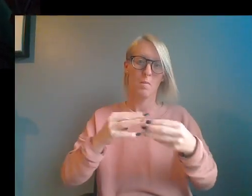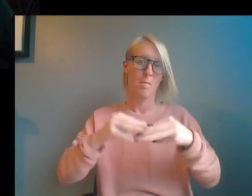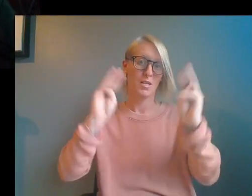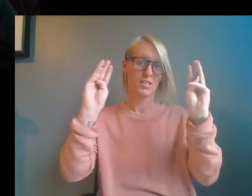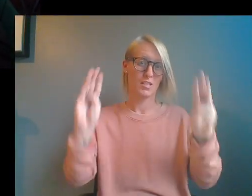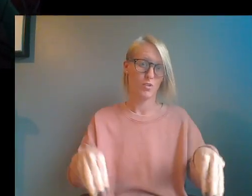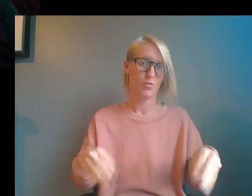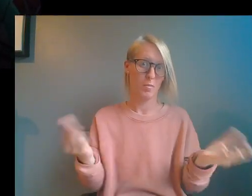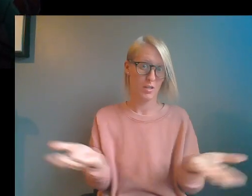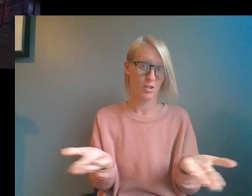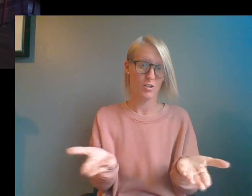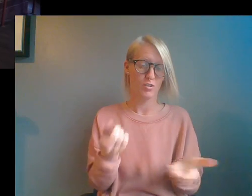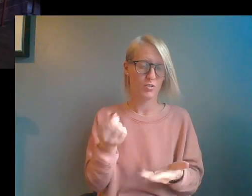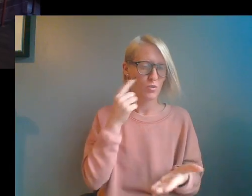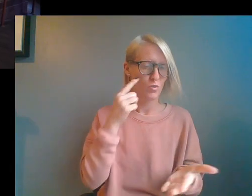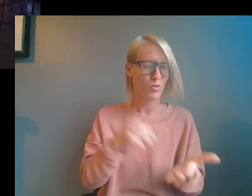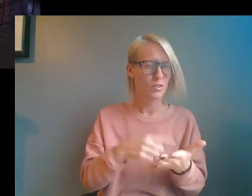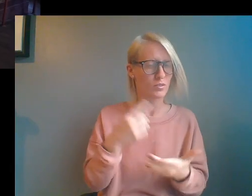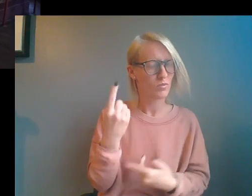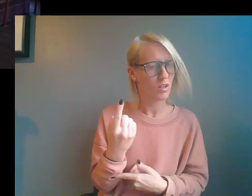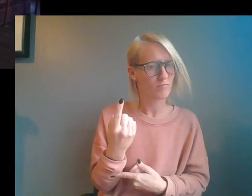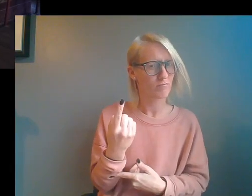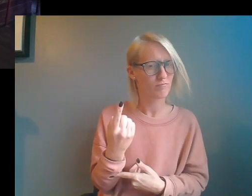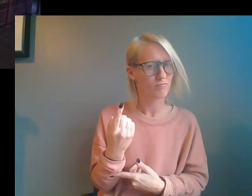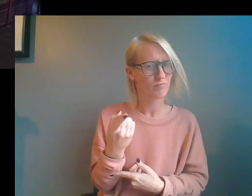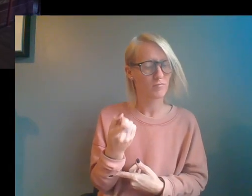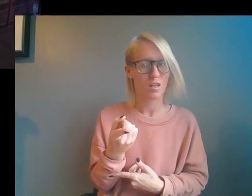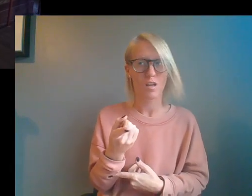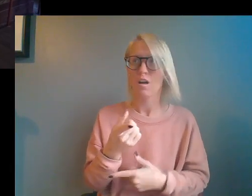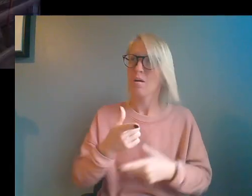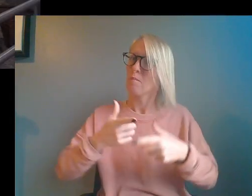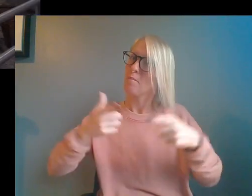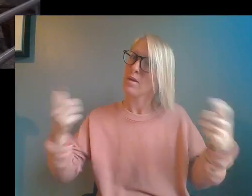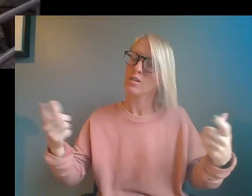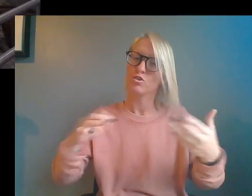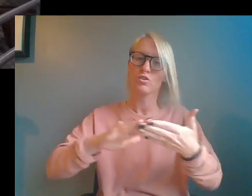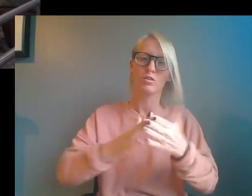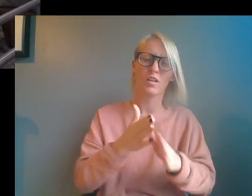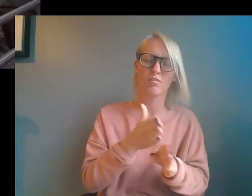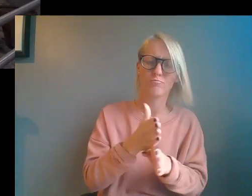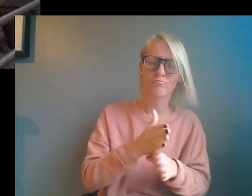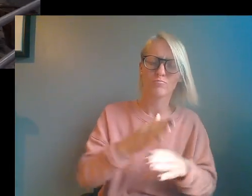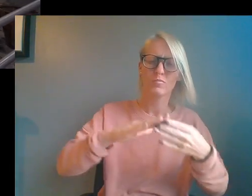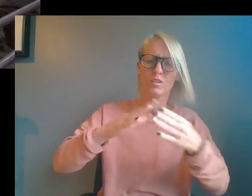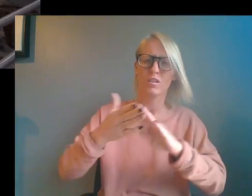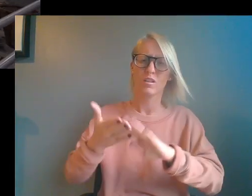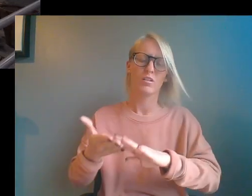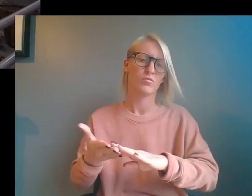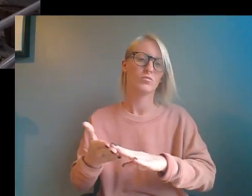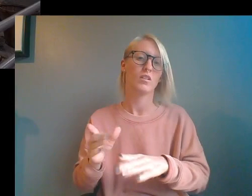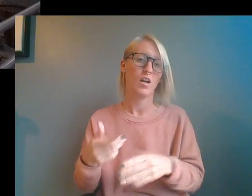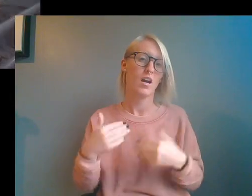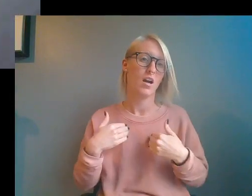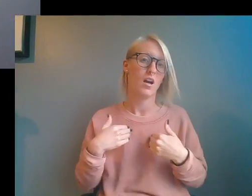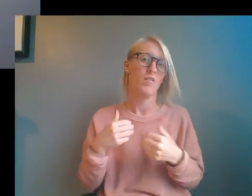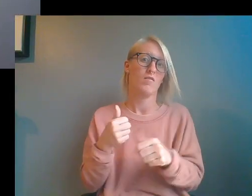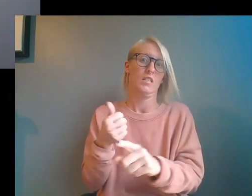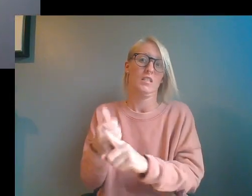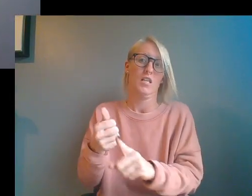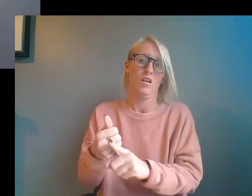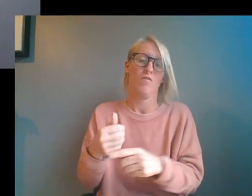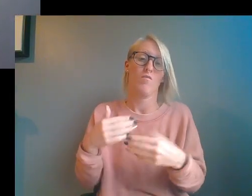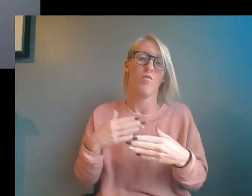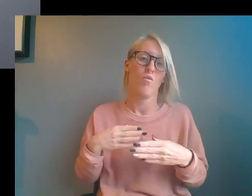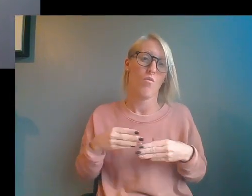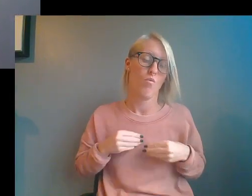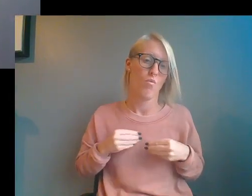One of the things you'll notice about Route 66 is that most of the major towns have their own Route 66 museum. Some are definitely better than